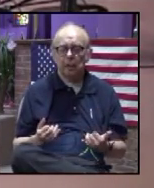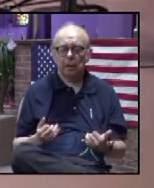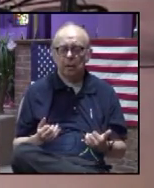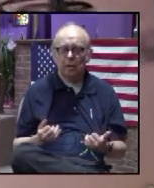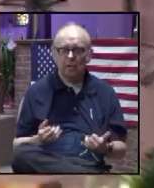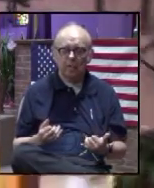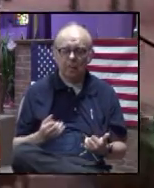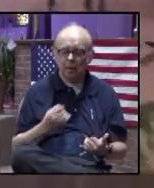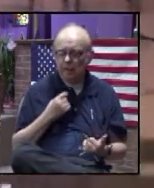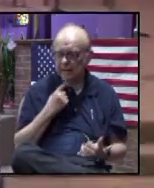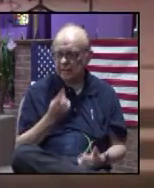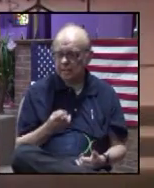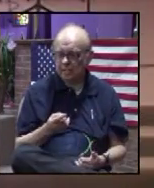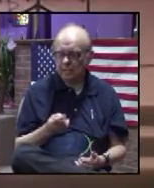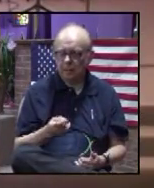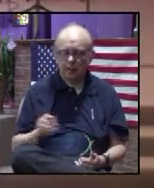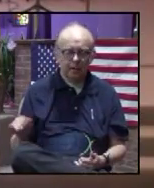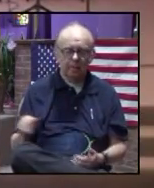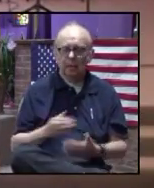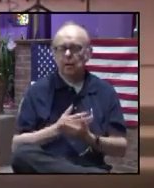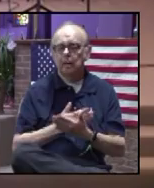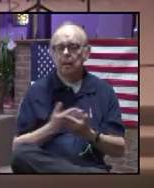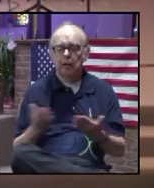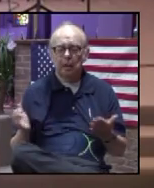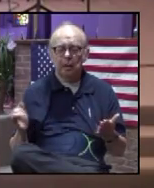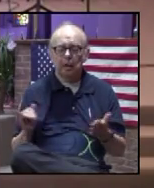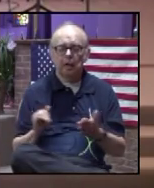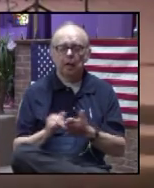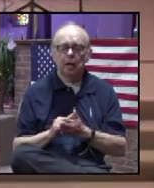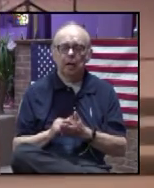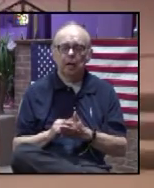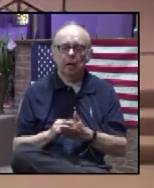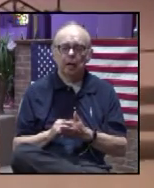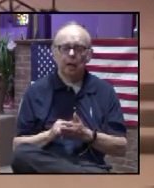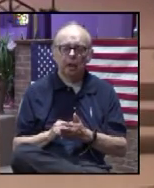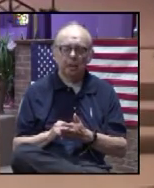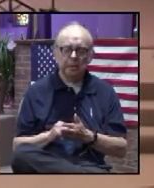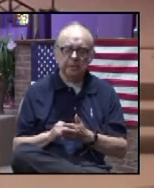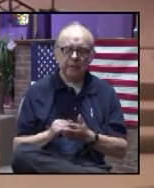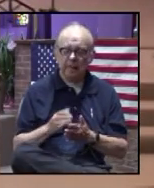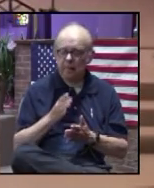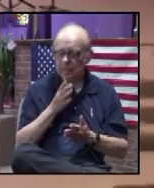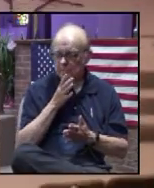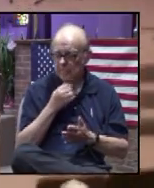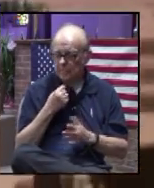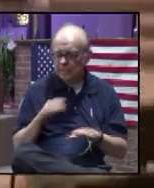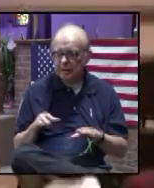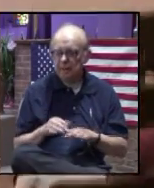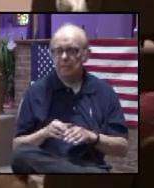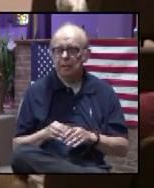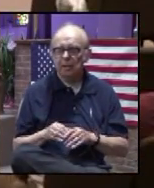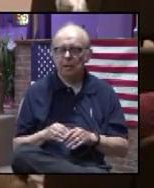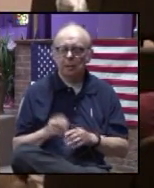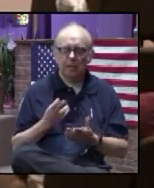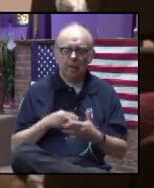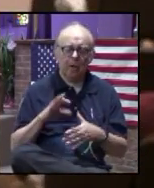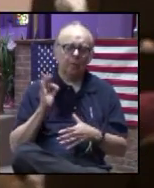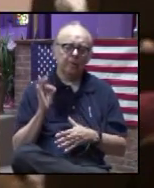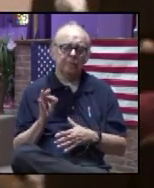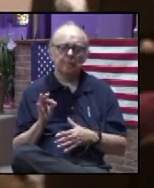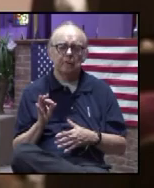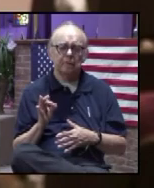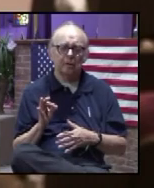is to say the same thing that this mother did. Holy